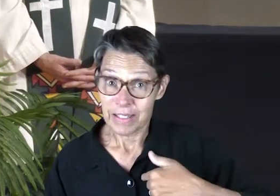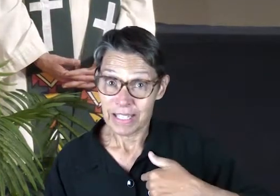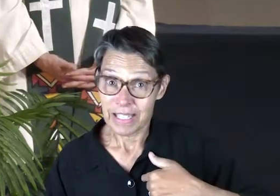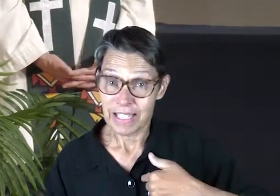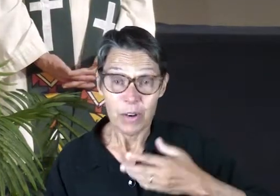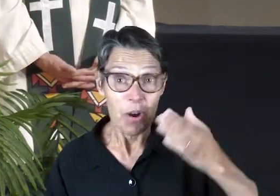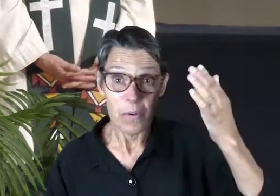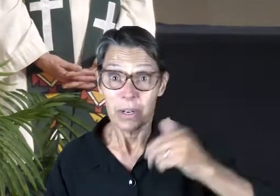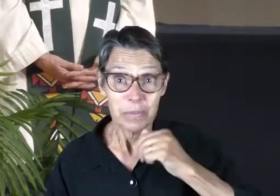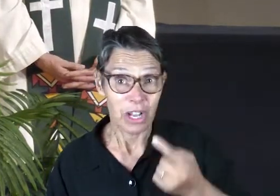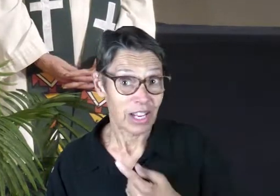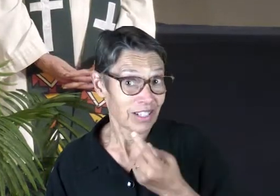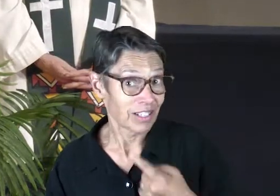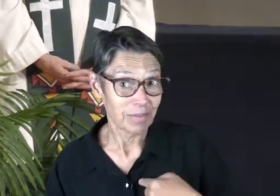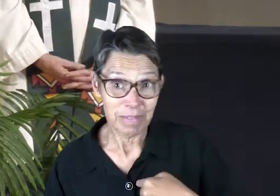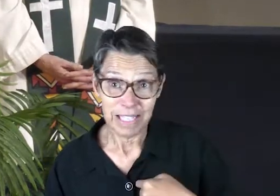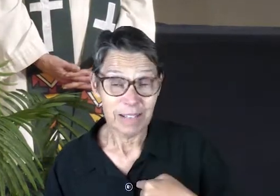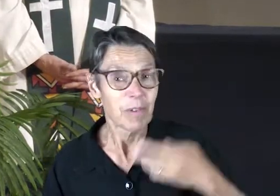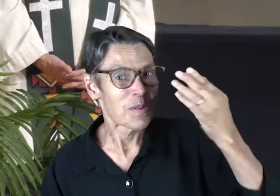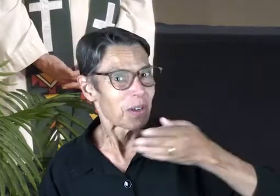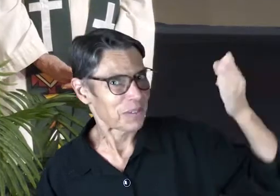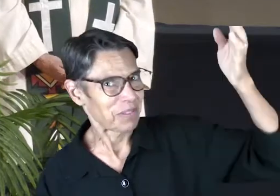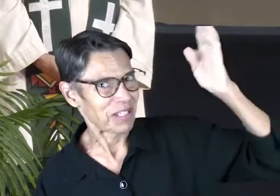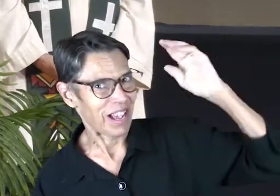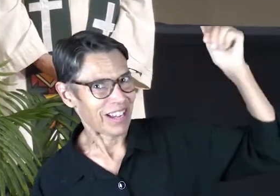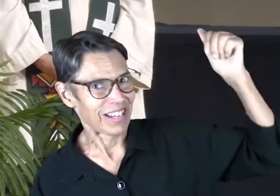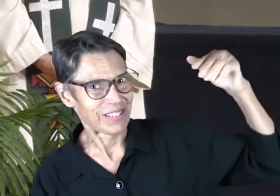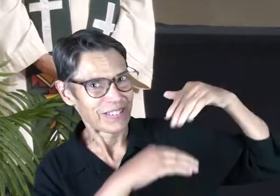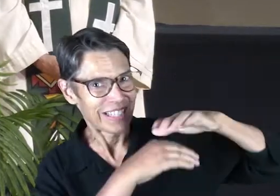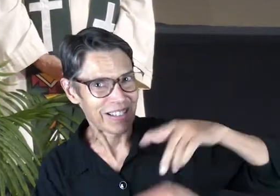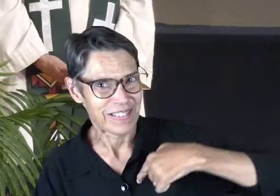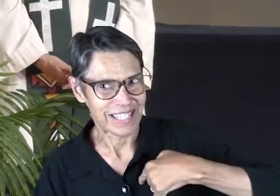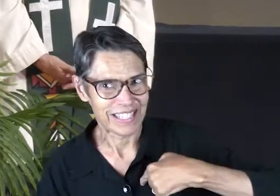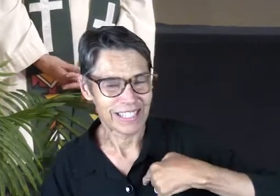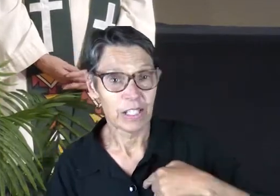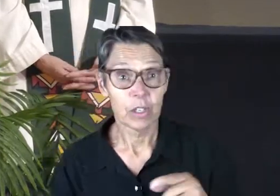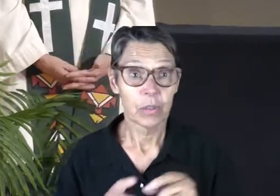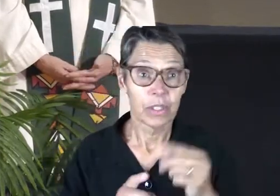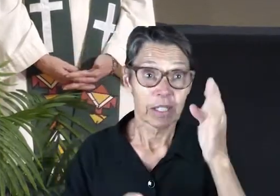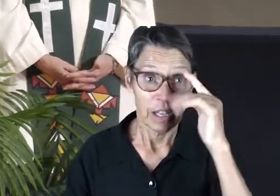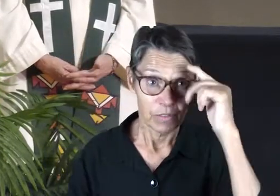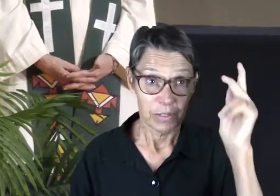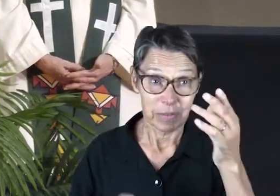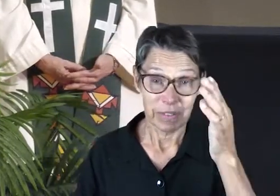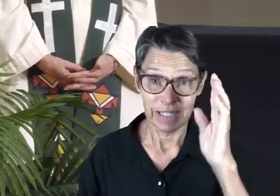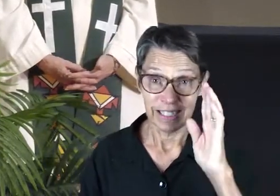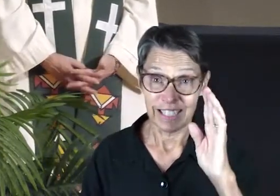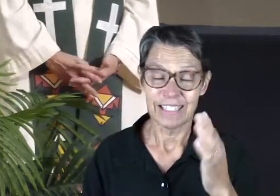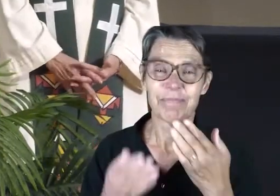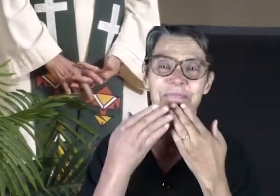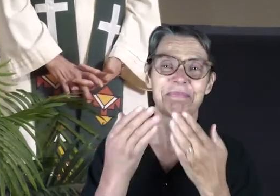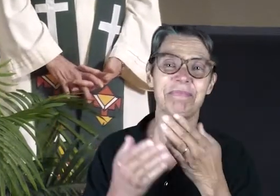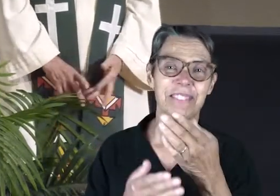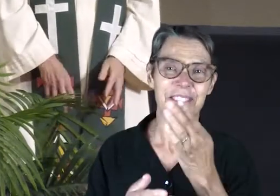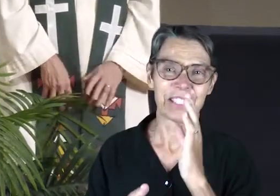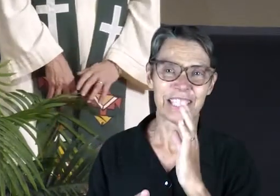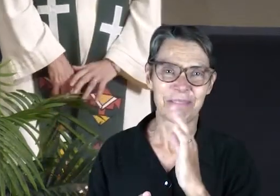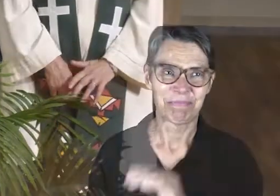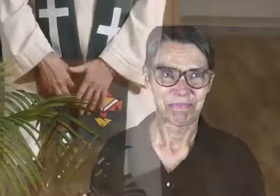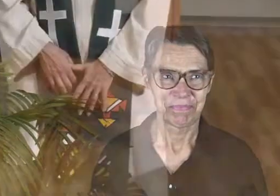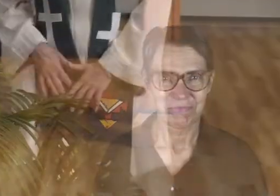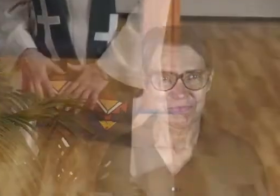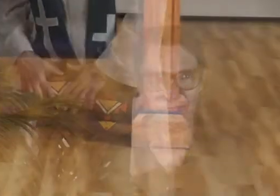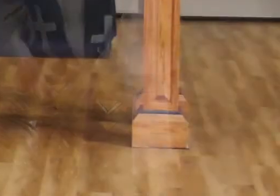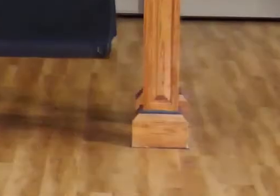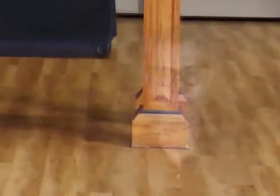me welcomes not me, but the one who sent me." The word of God for the people of God. Thanks be to God. You may be